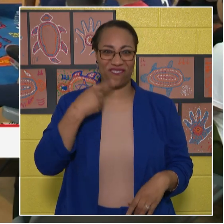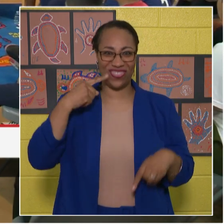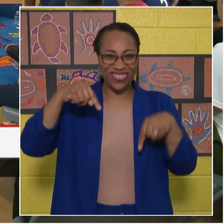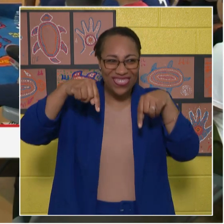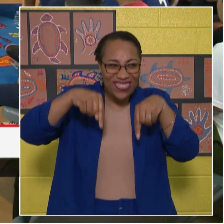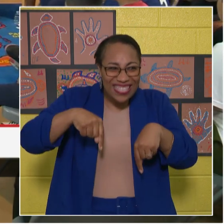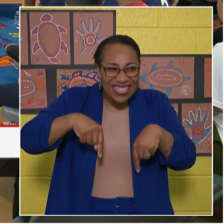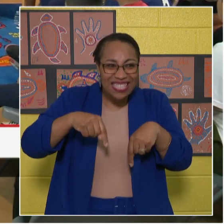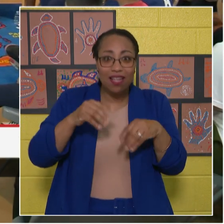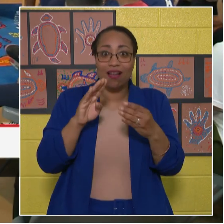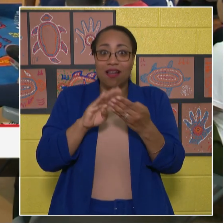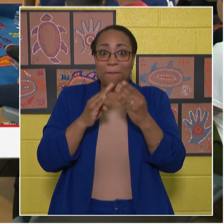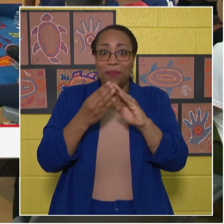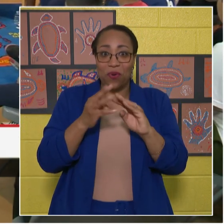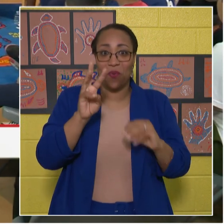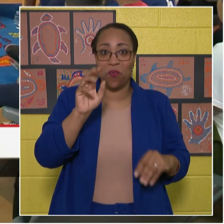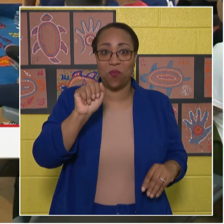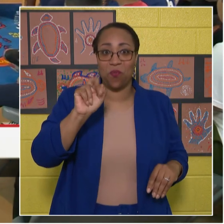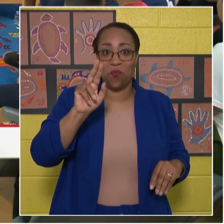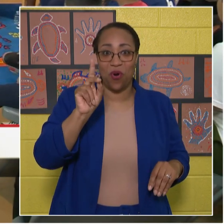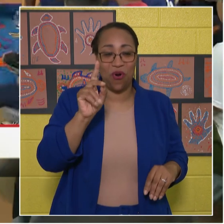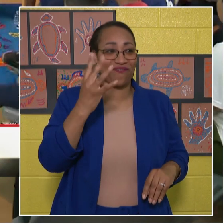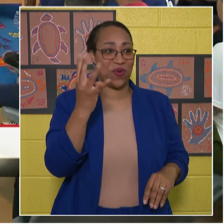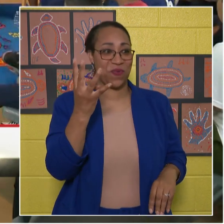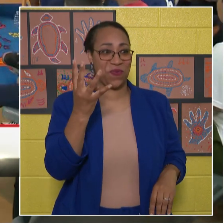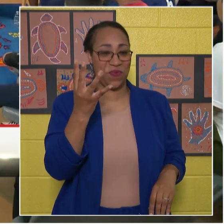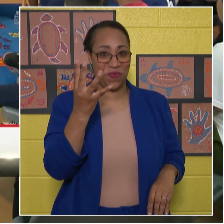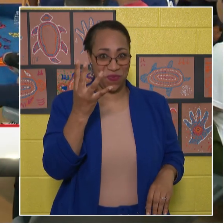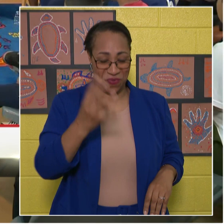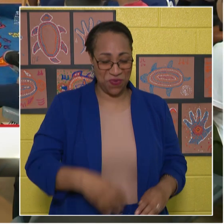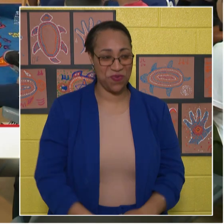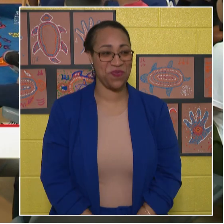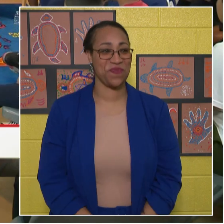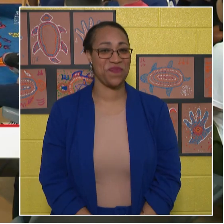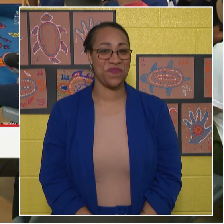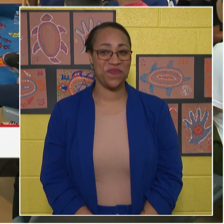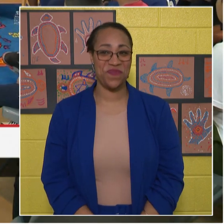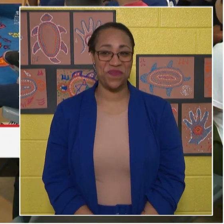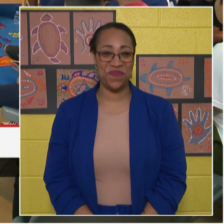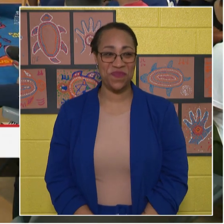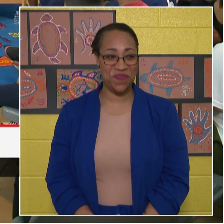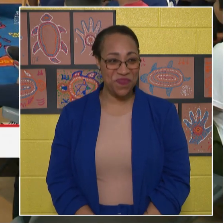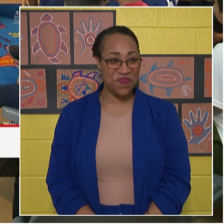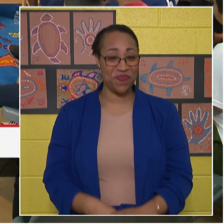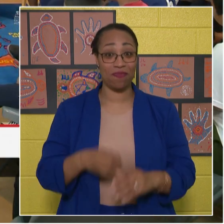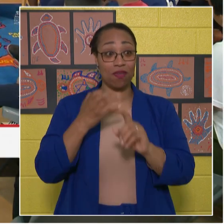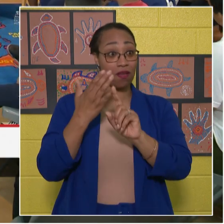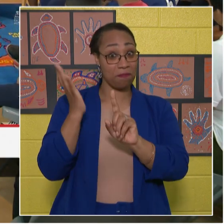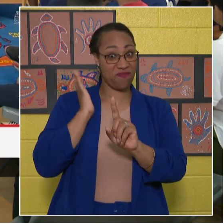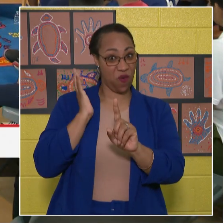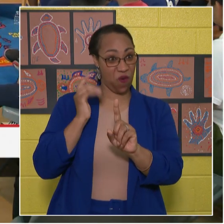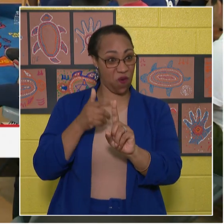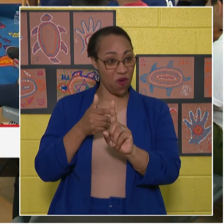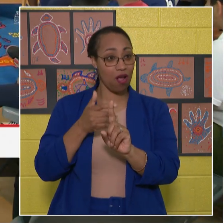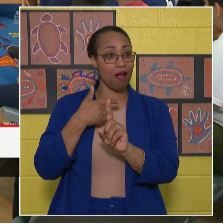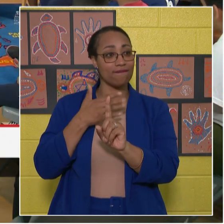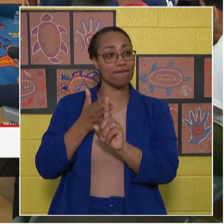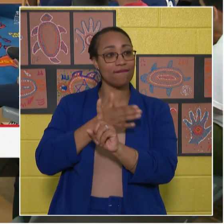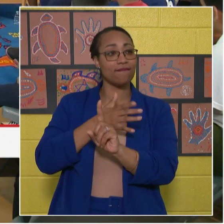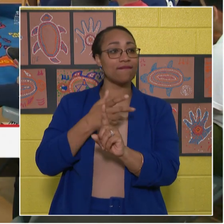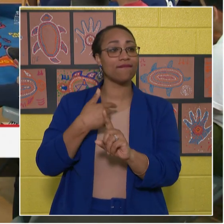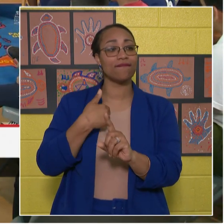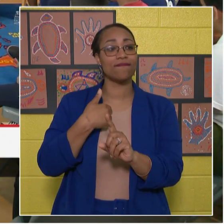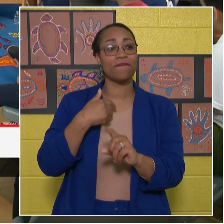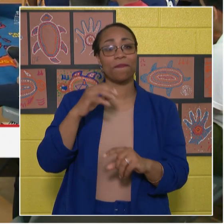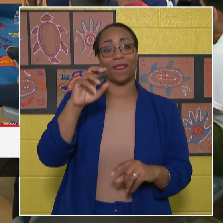4. So I was the Ward 4 council member. And before that, I was an ANC commissioner.